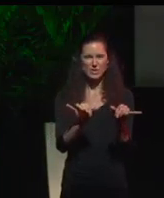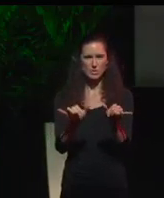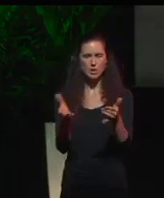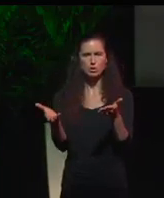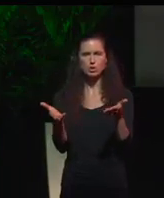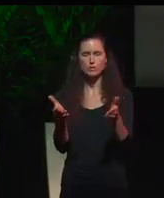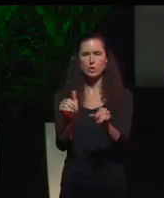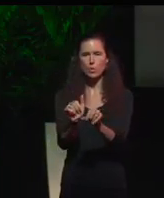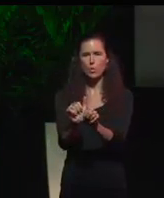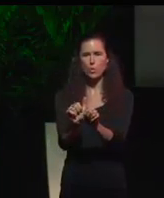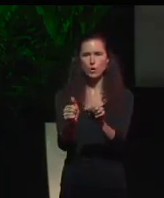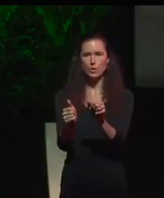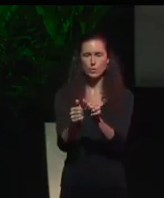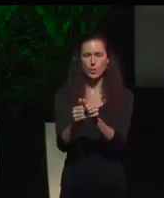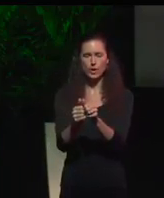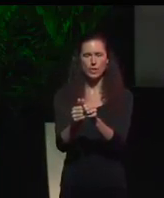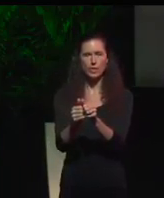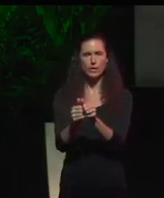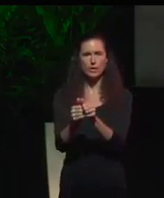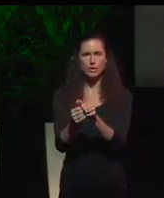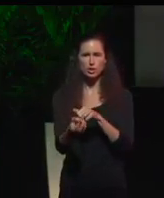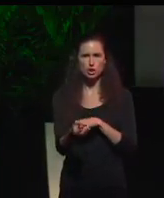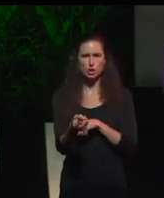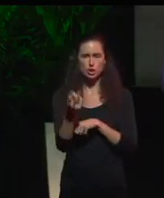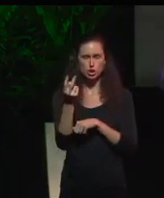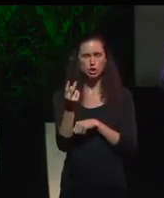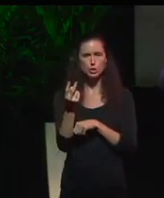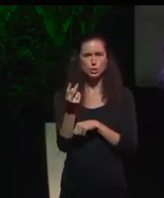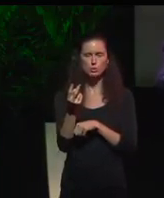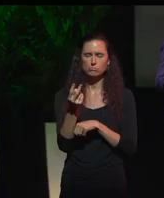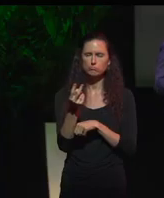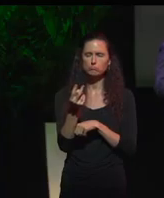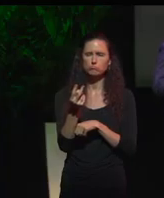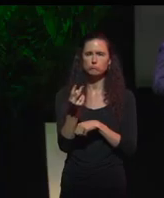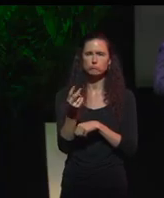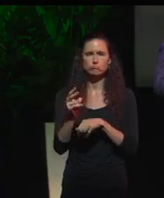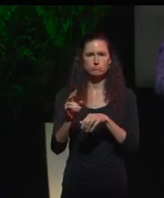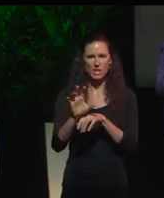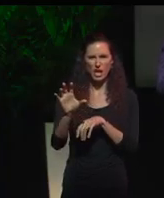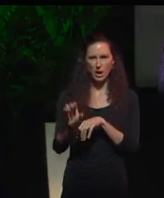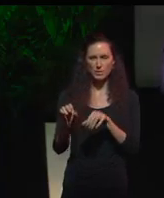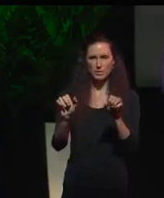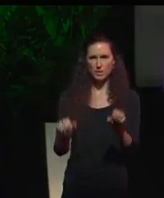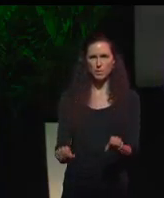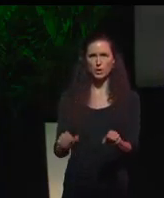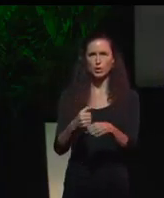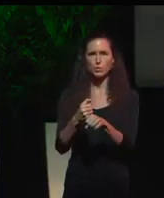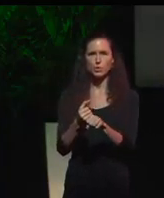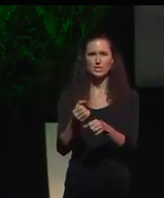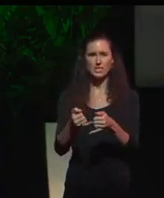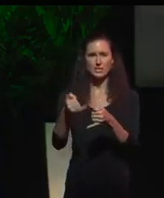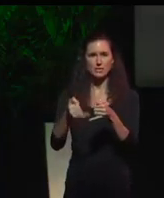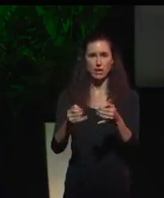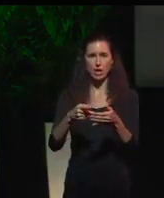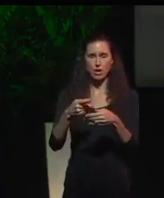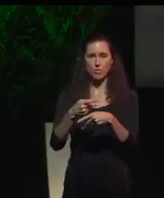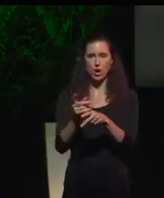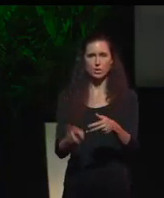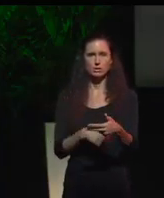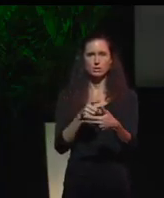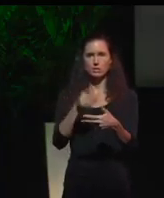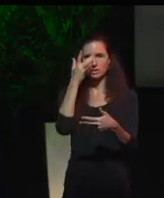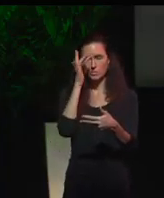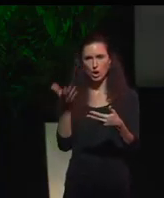are working with two vendors to produce that final product. So this morning, a quick review: Smarter